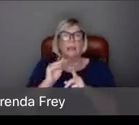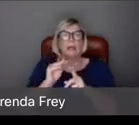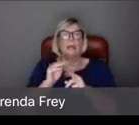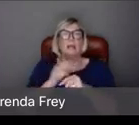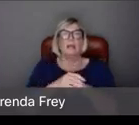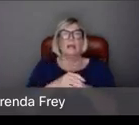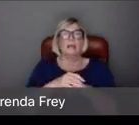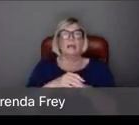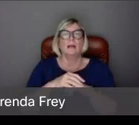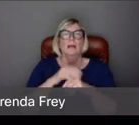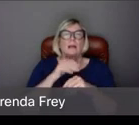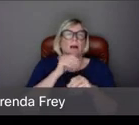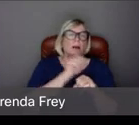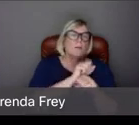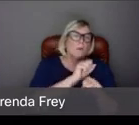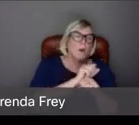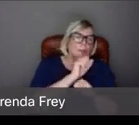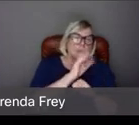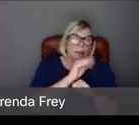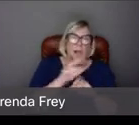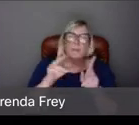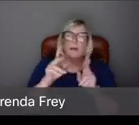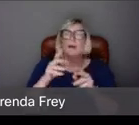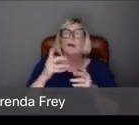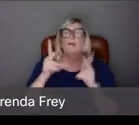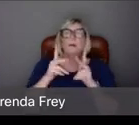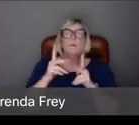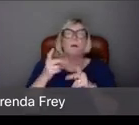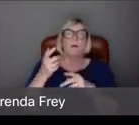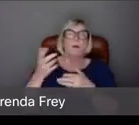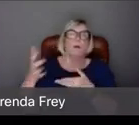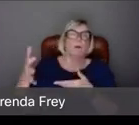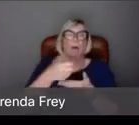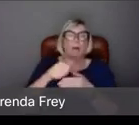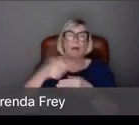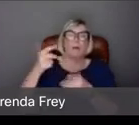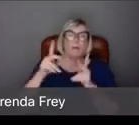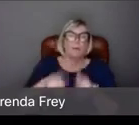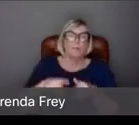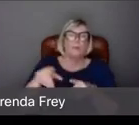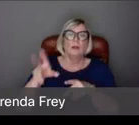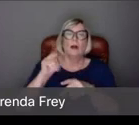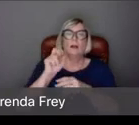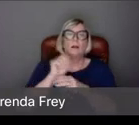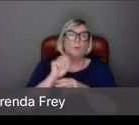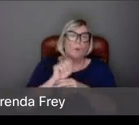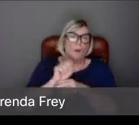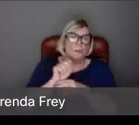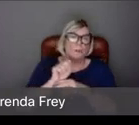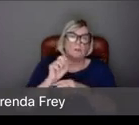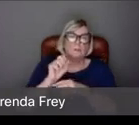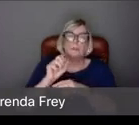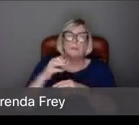unemployment scams. Someone's collecting other people's unemployment benefits. The Social Security scam continues to go